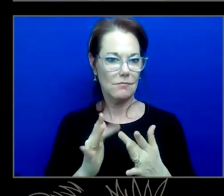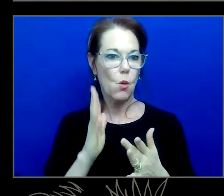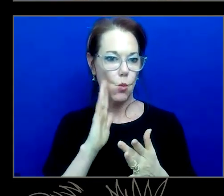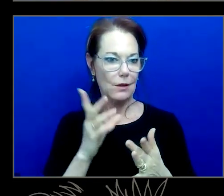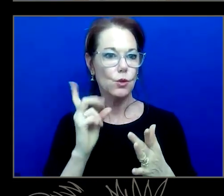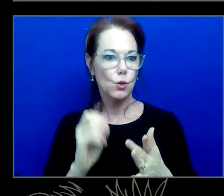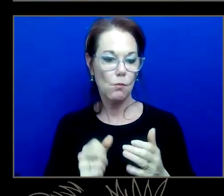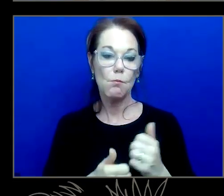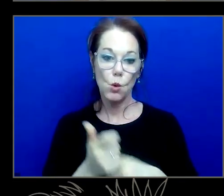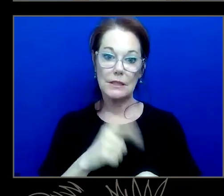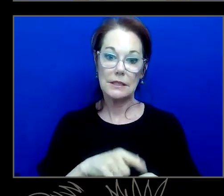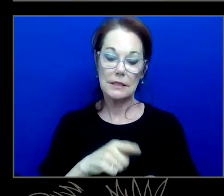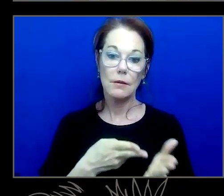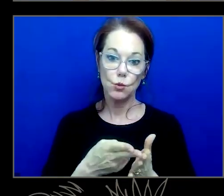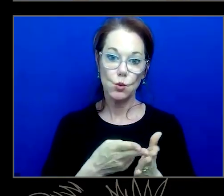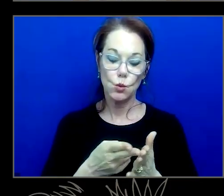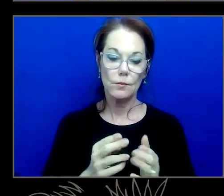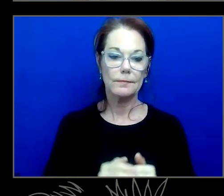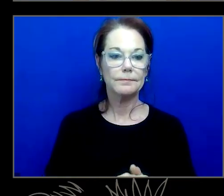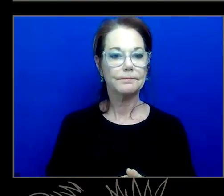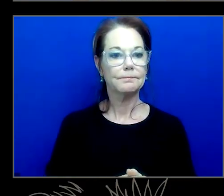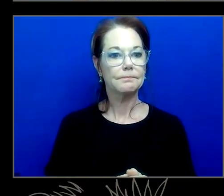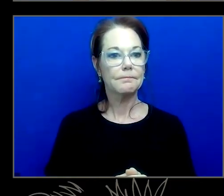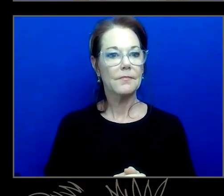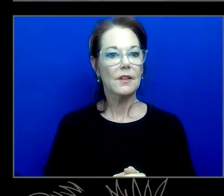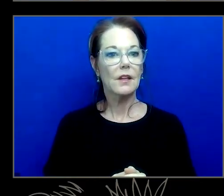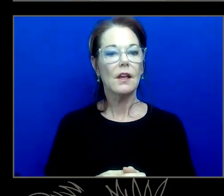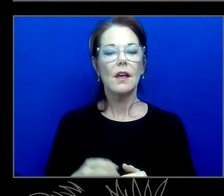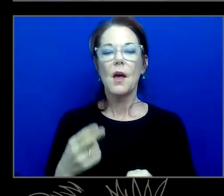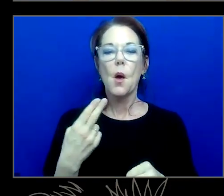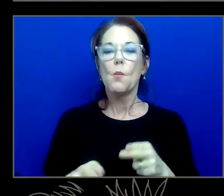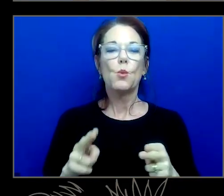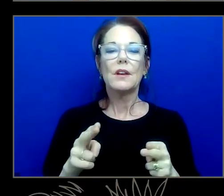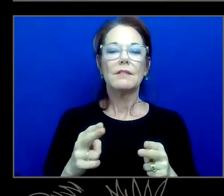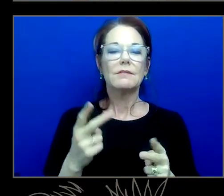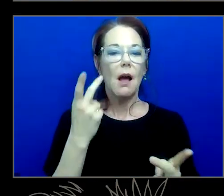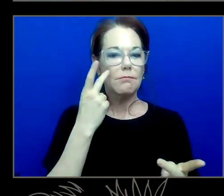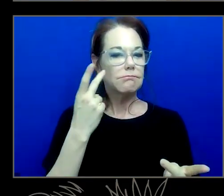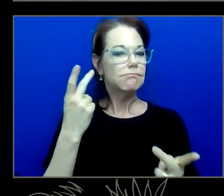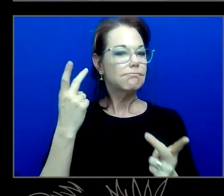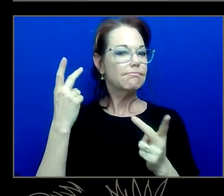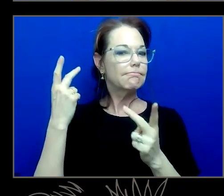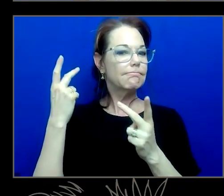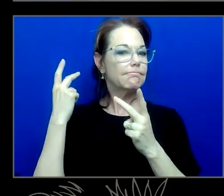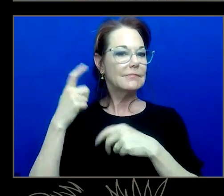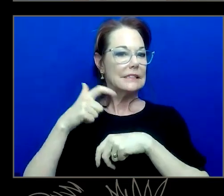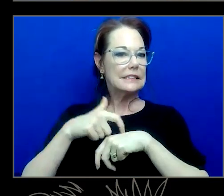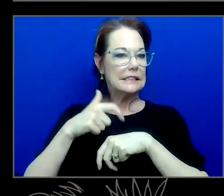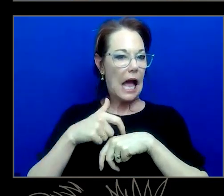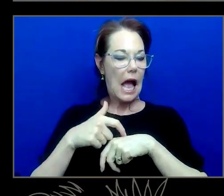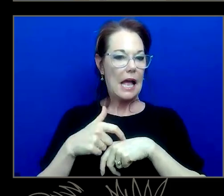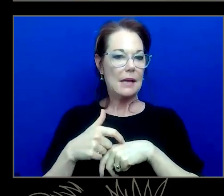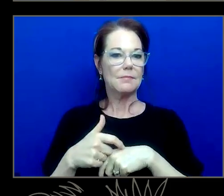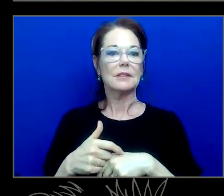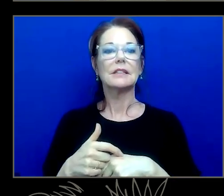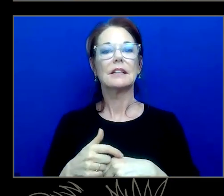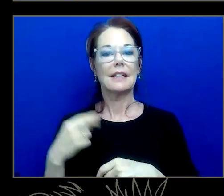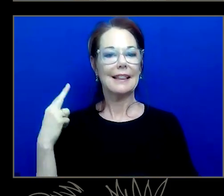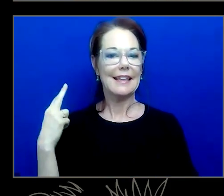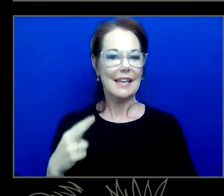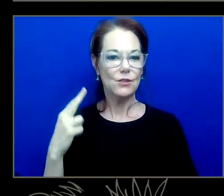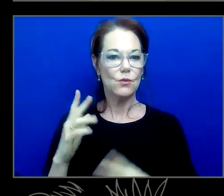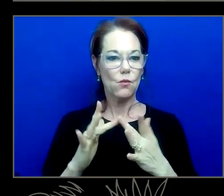be. Let's take an extremely brief walk back in time, talk about the history of the web, and we're going to go back